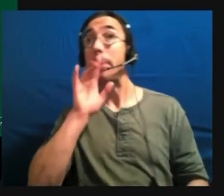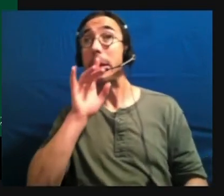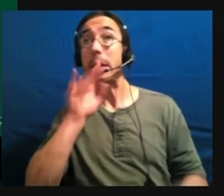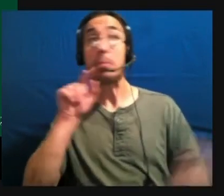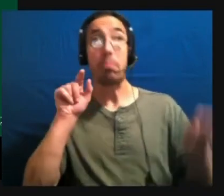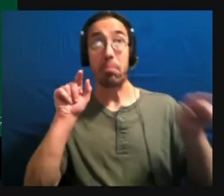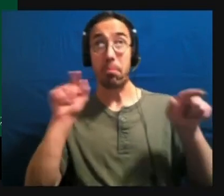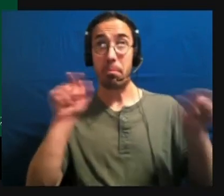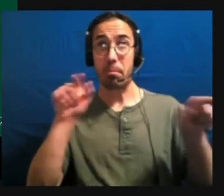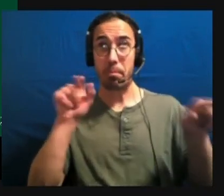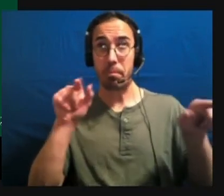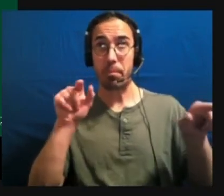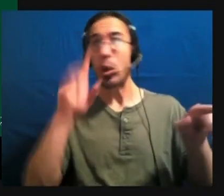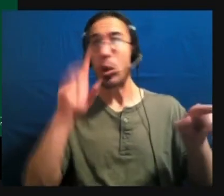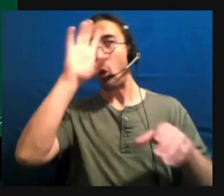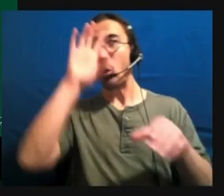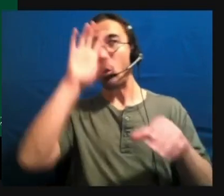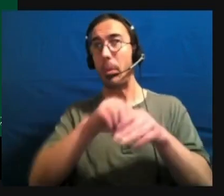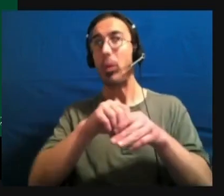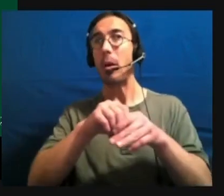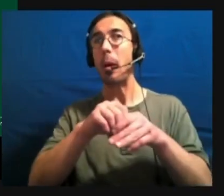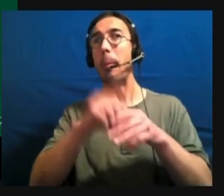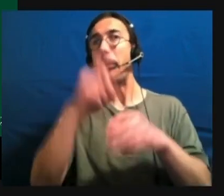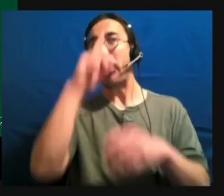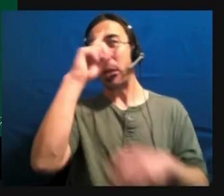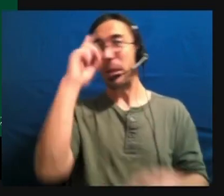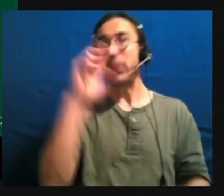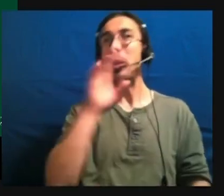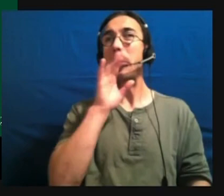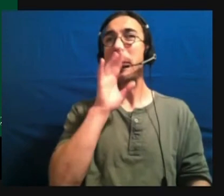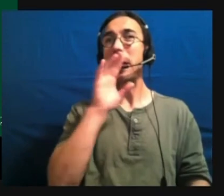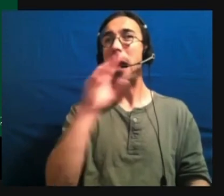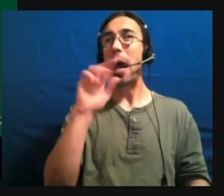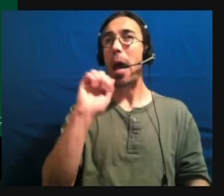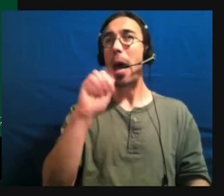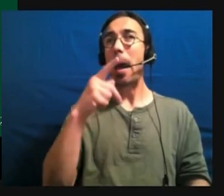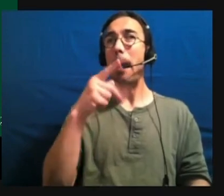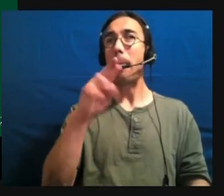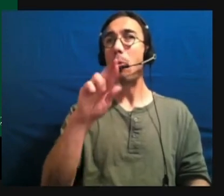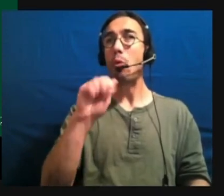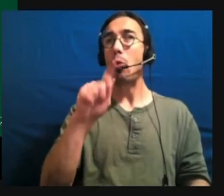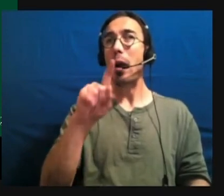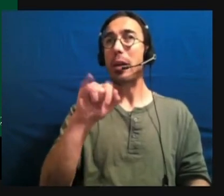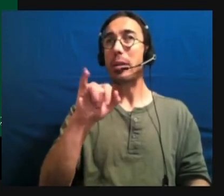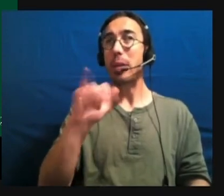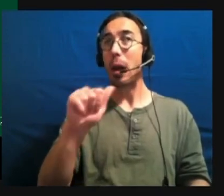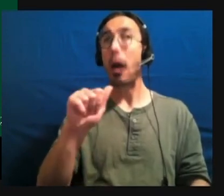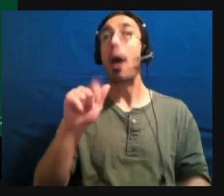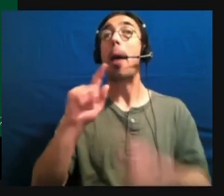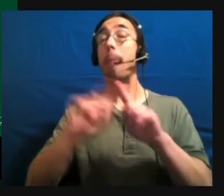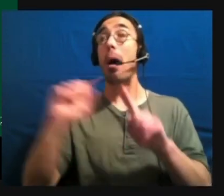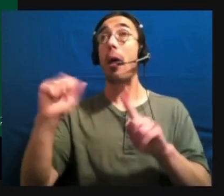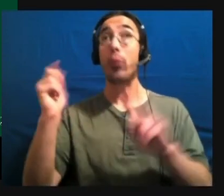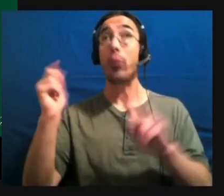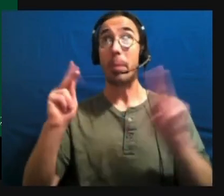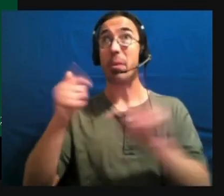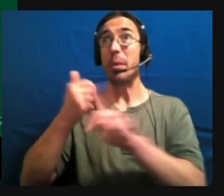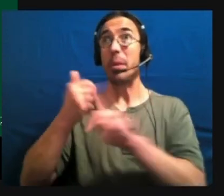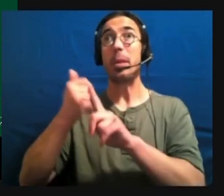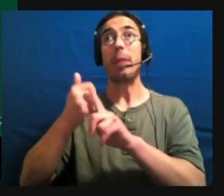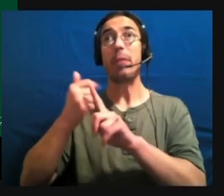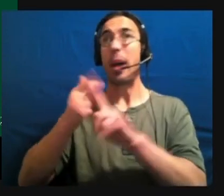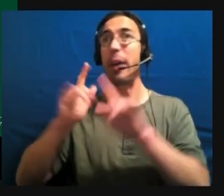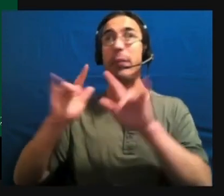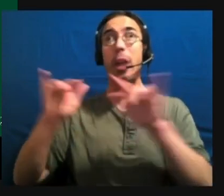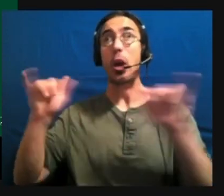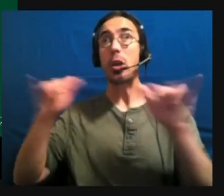uh, because of speech apraxia. Um, but there are other people who might have varying access